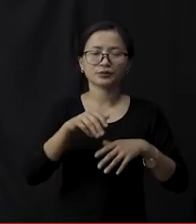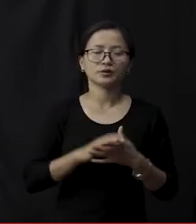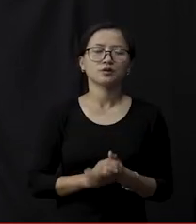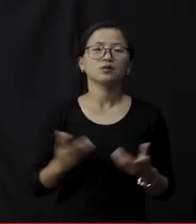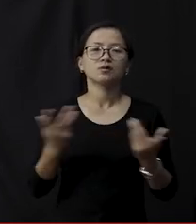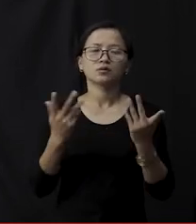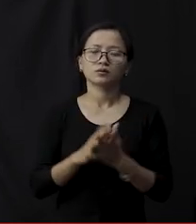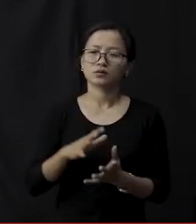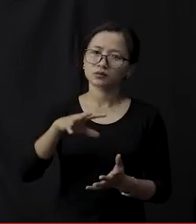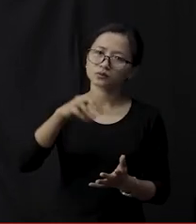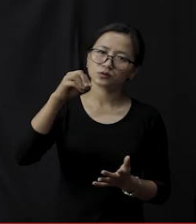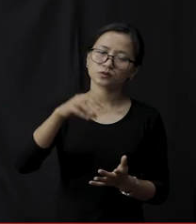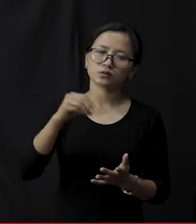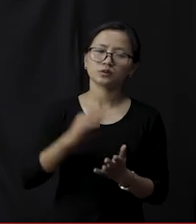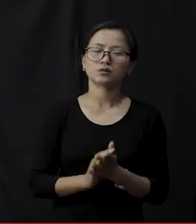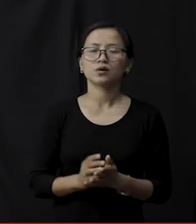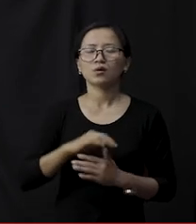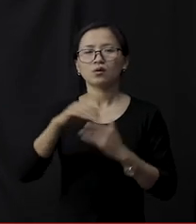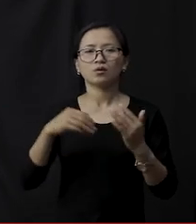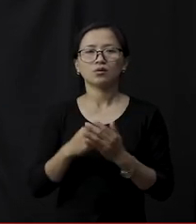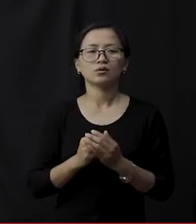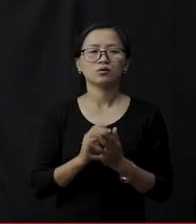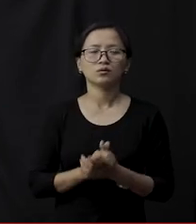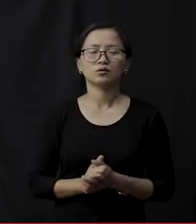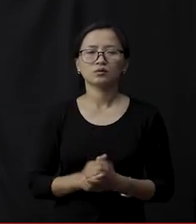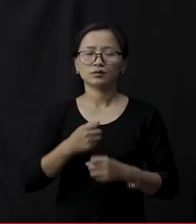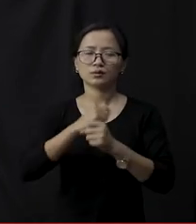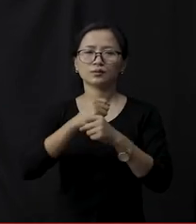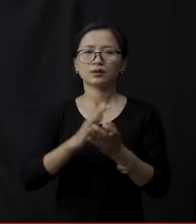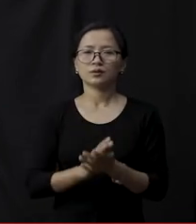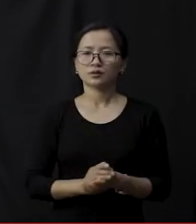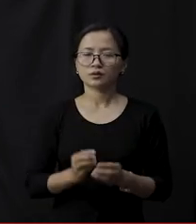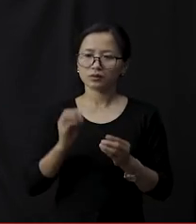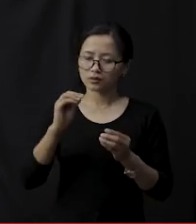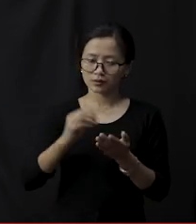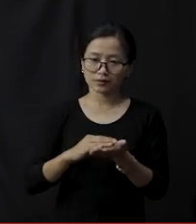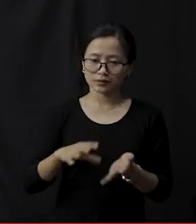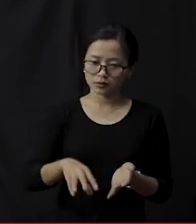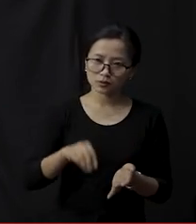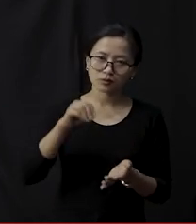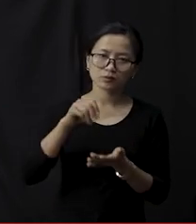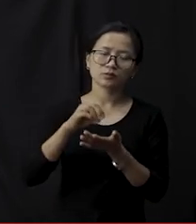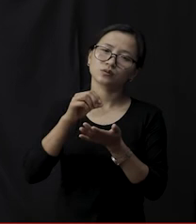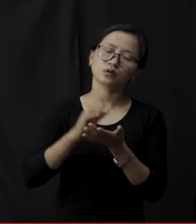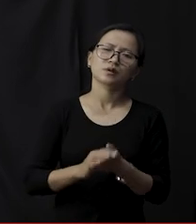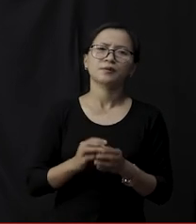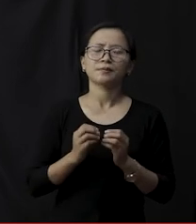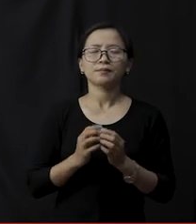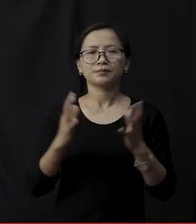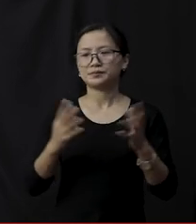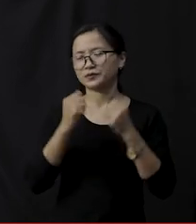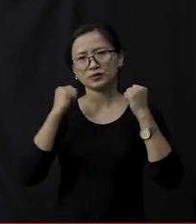do? They absorb, they take all the trees, and they make the soil very strong. Thus, it will